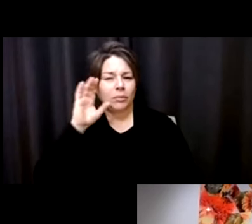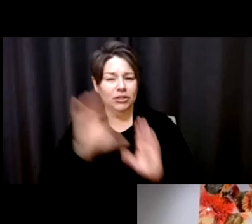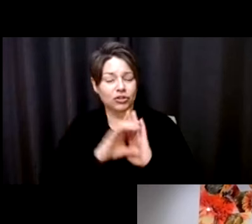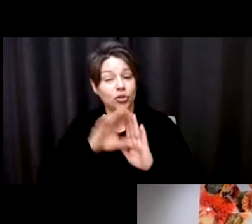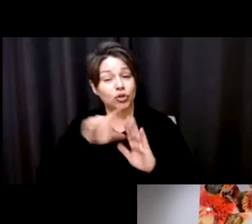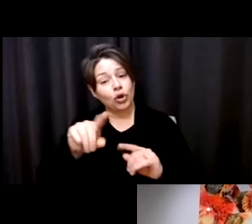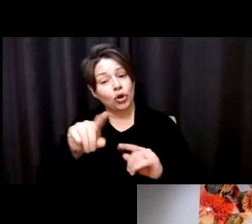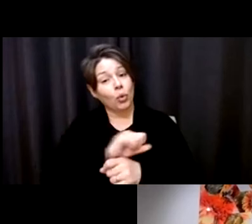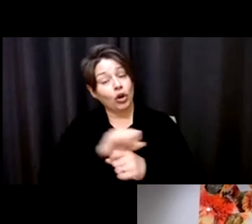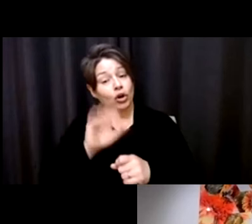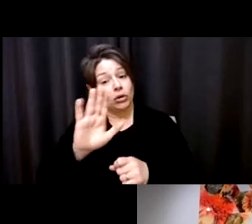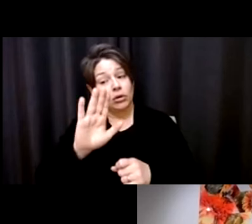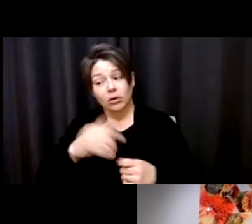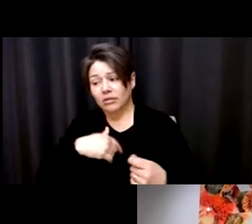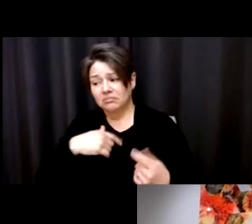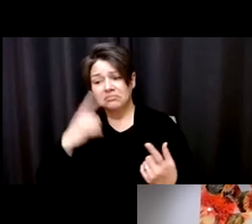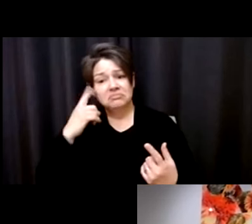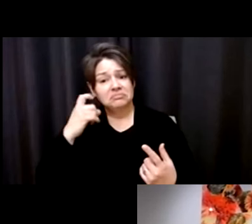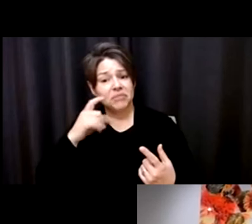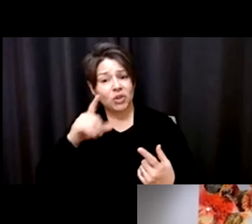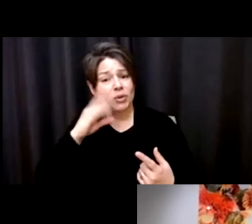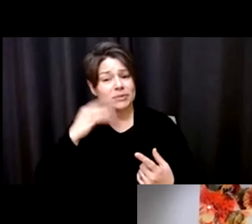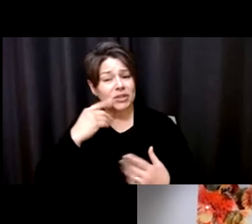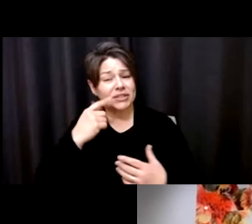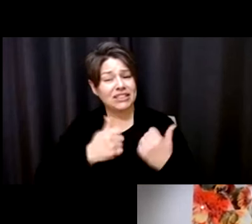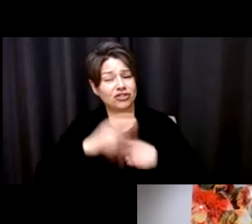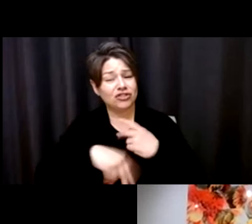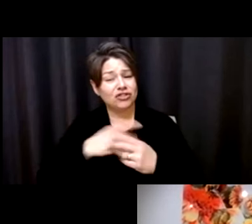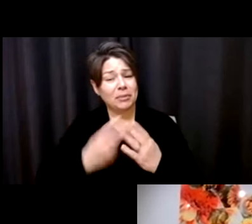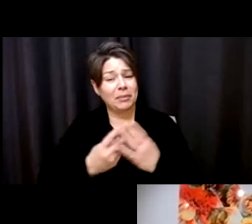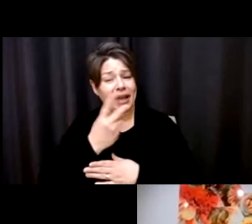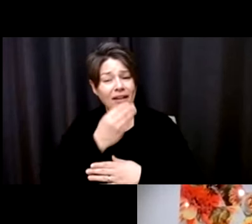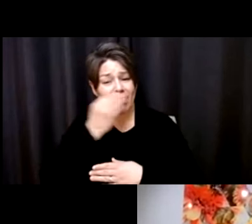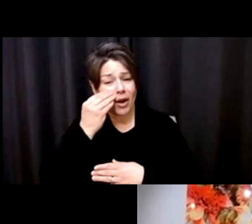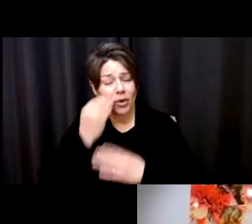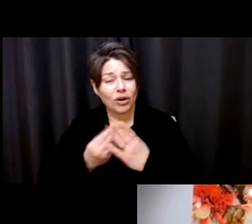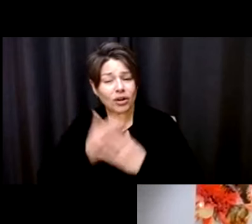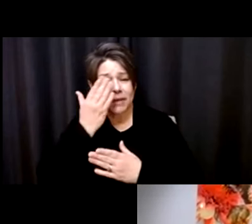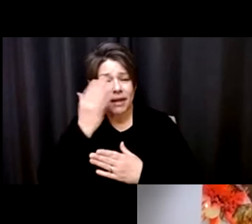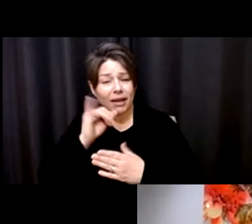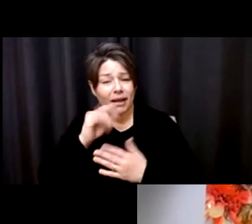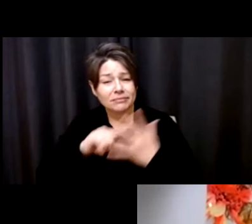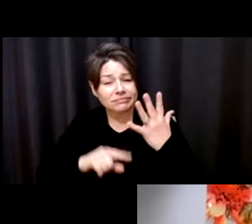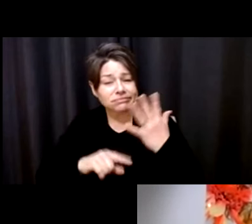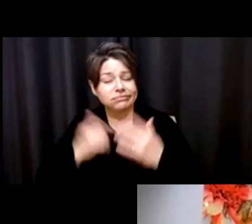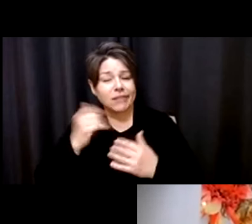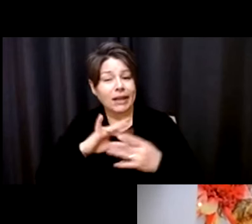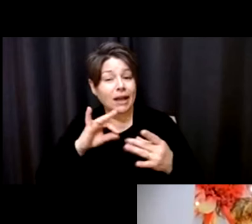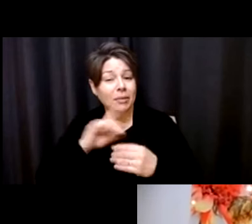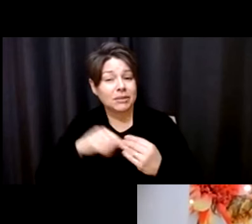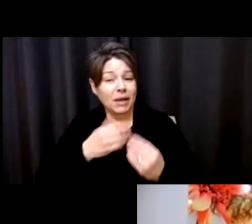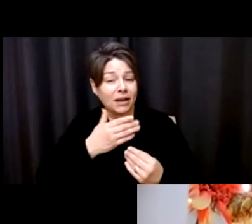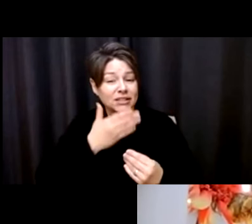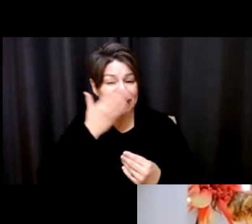work, I can only imagine you must have experienced what each type of plant or flower smelled like. Any comments on how the scents of